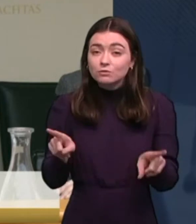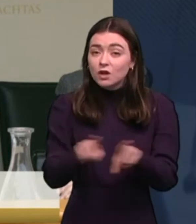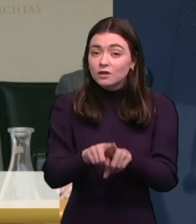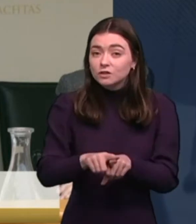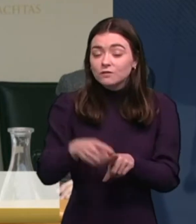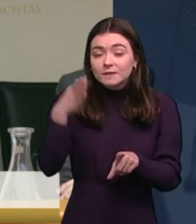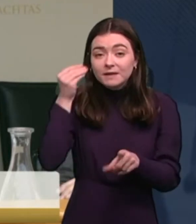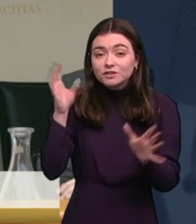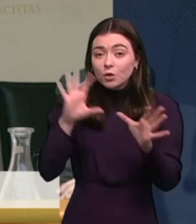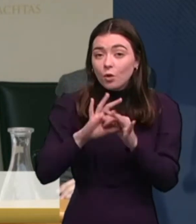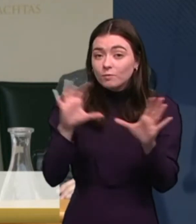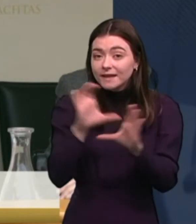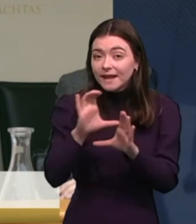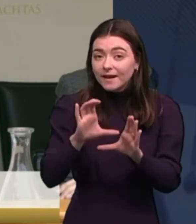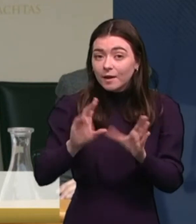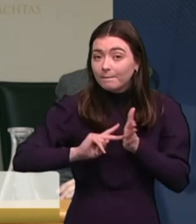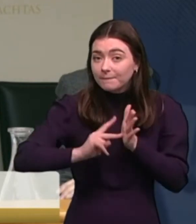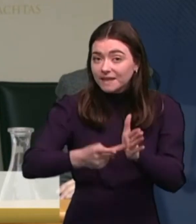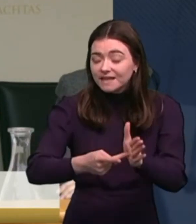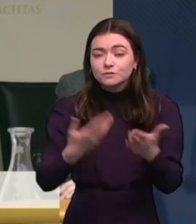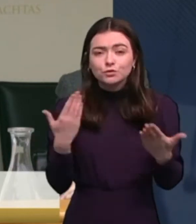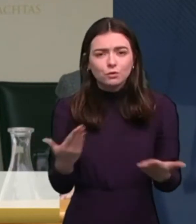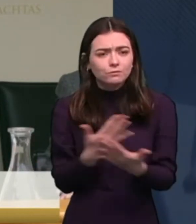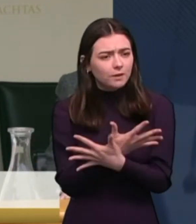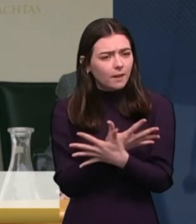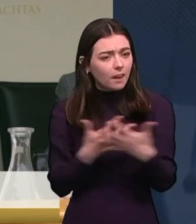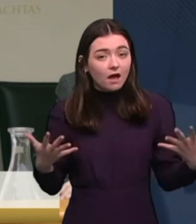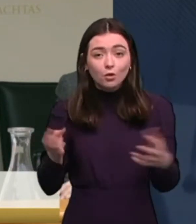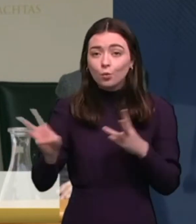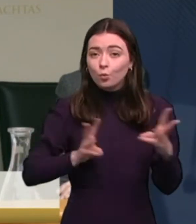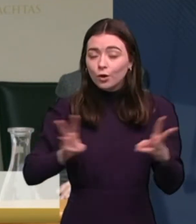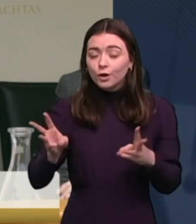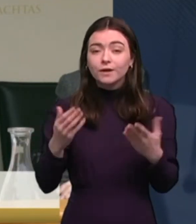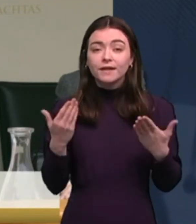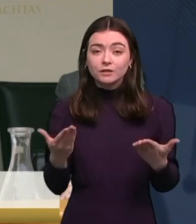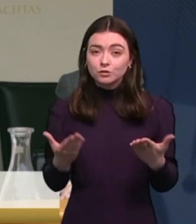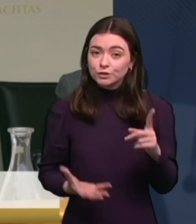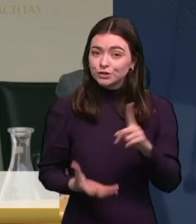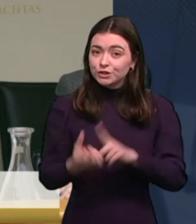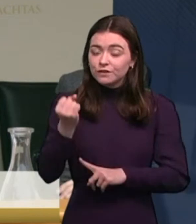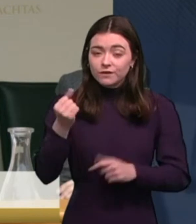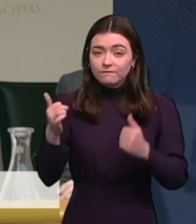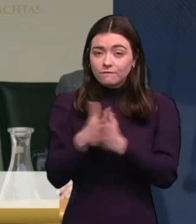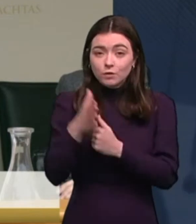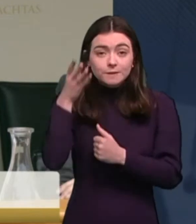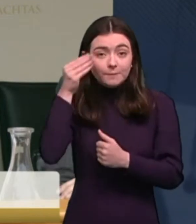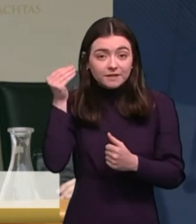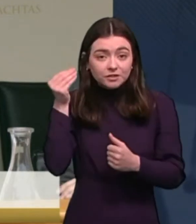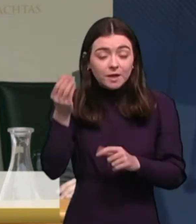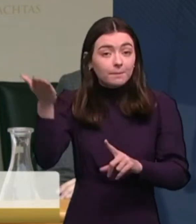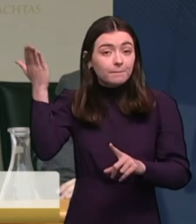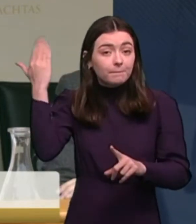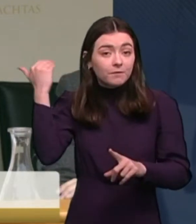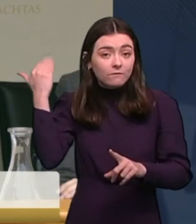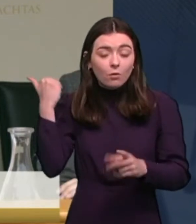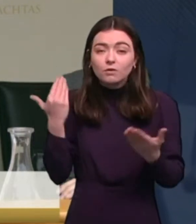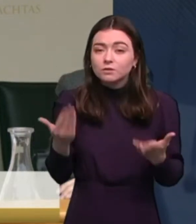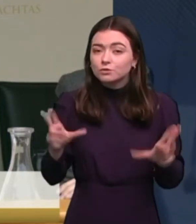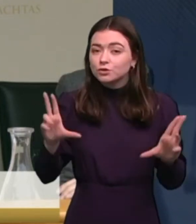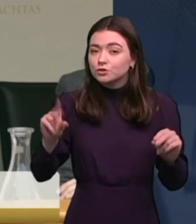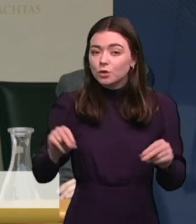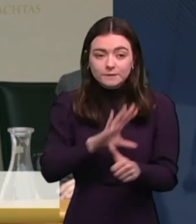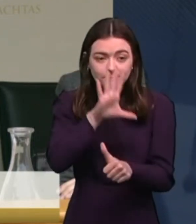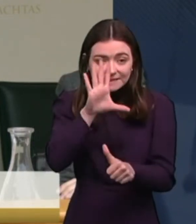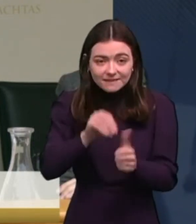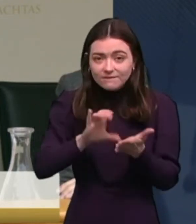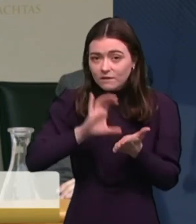home care packages. So we have made a lot of strides in relation to what we have done for dementia. Previously to 2020, there was no ring fence